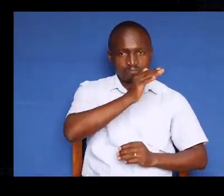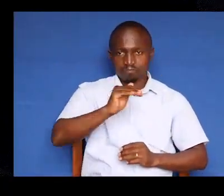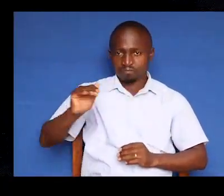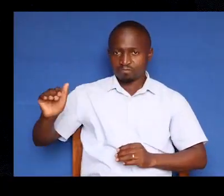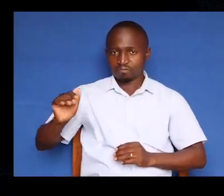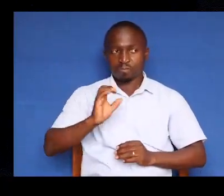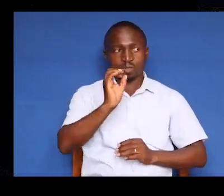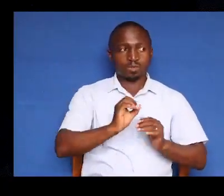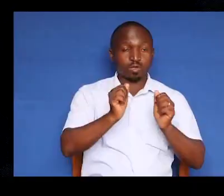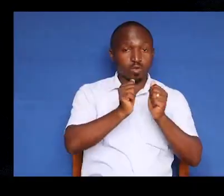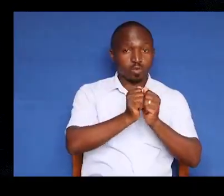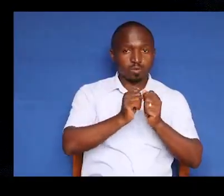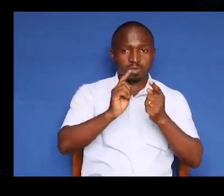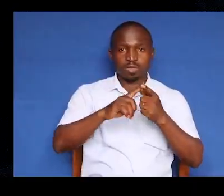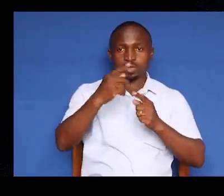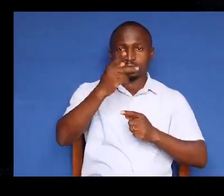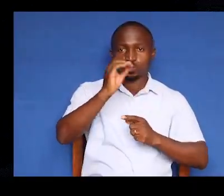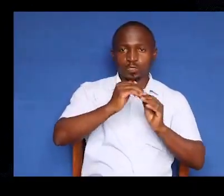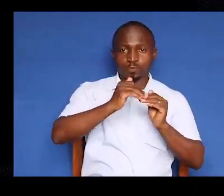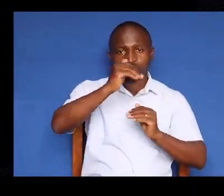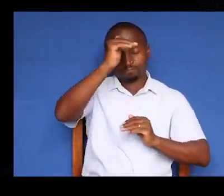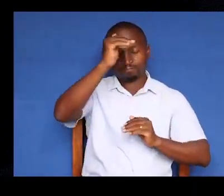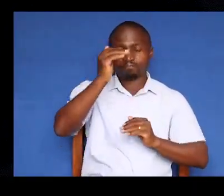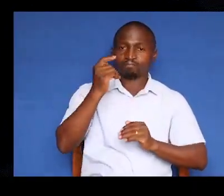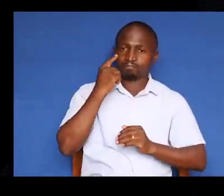10% and 20%.